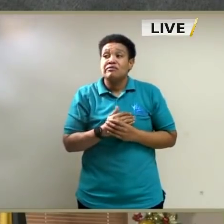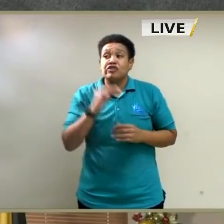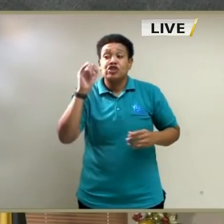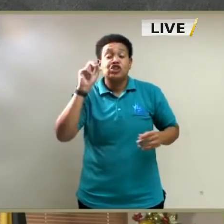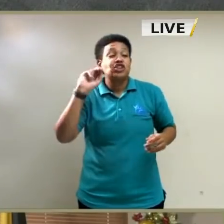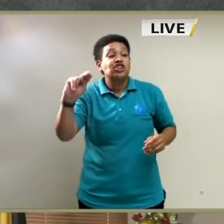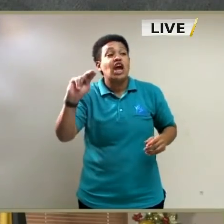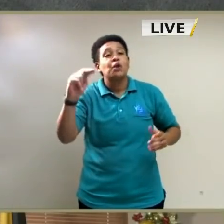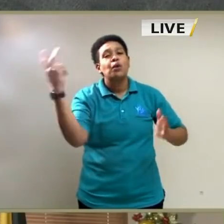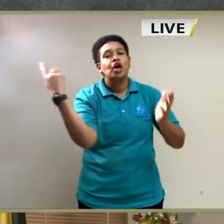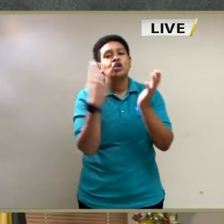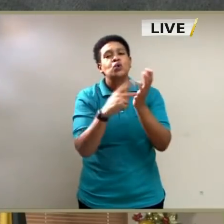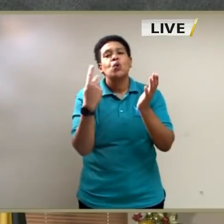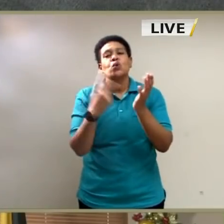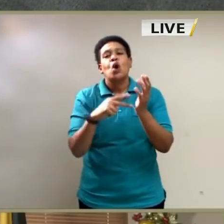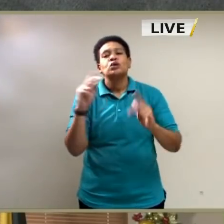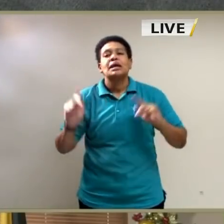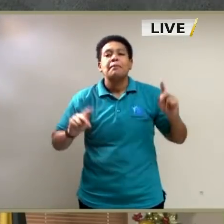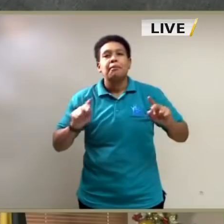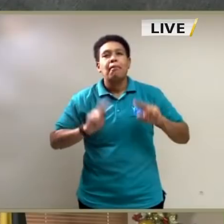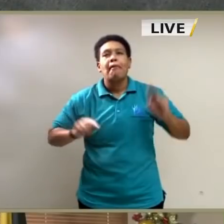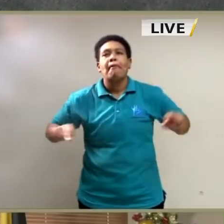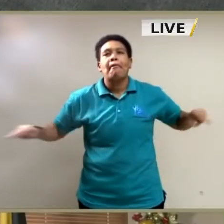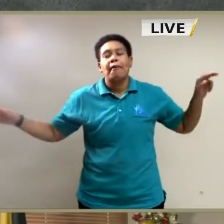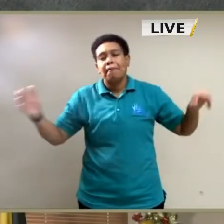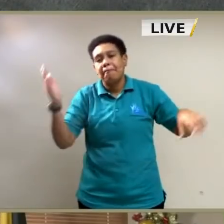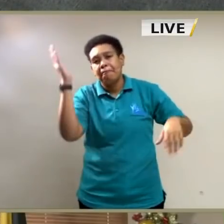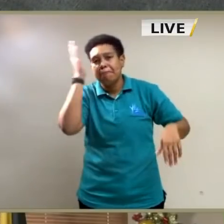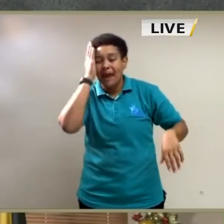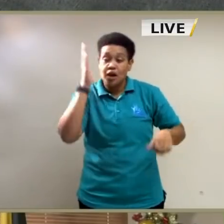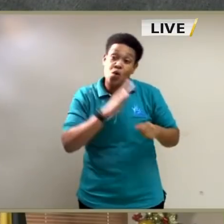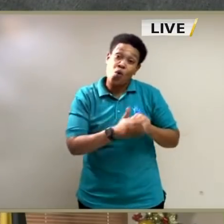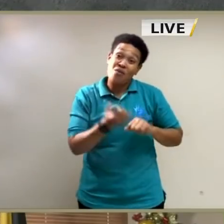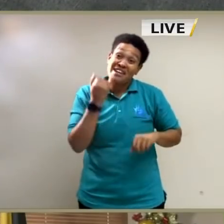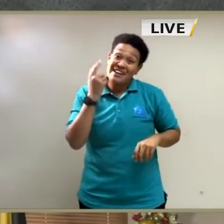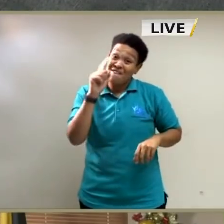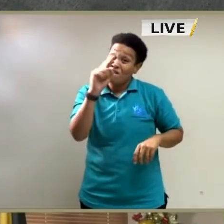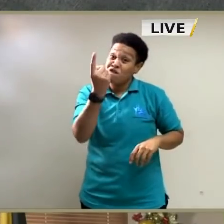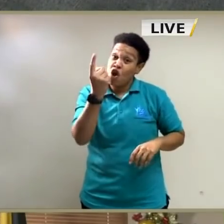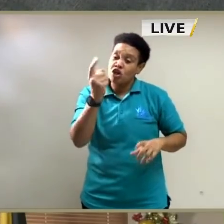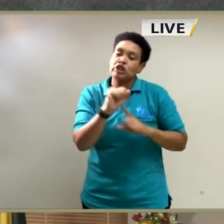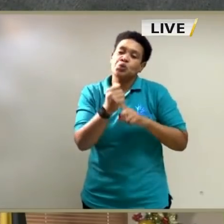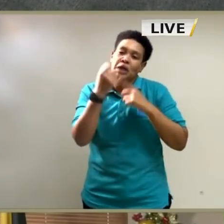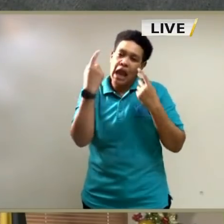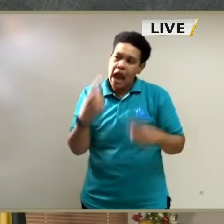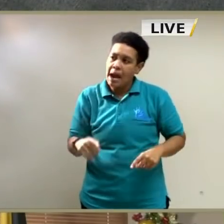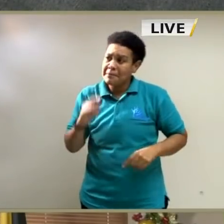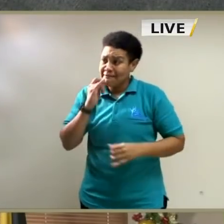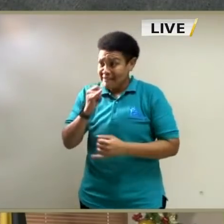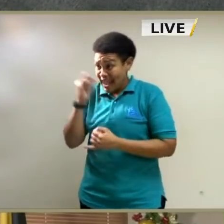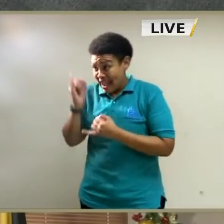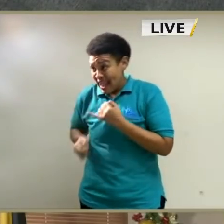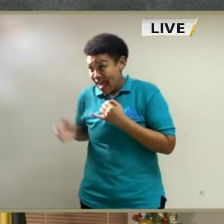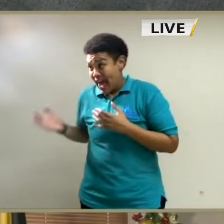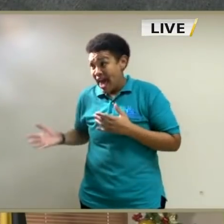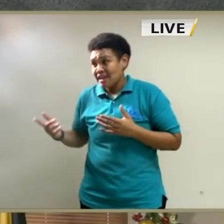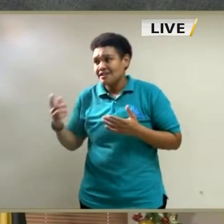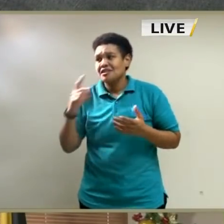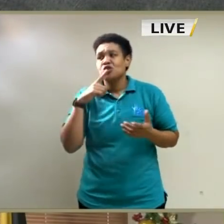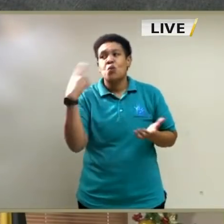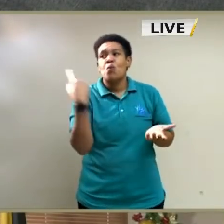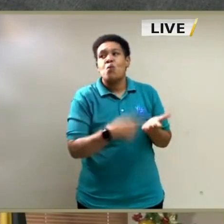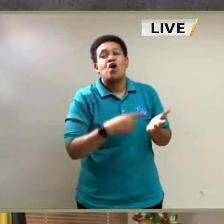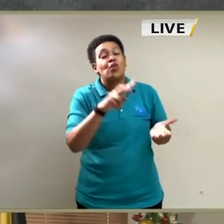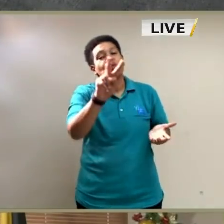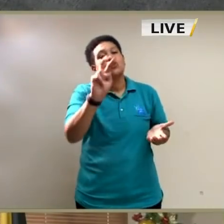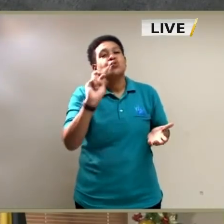January 2,000 persons if the first scenario holds. And if the last scenario holds, then it's